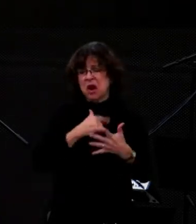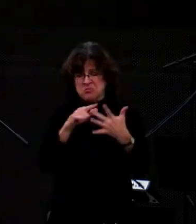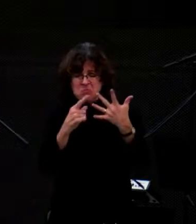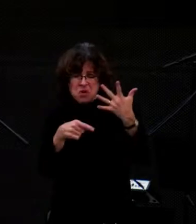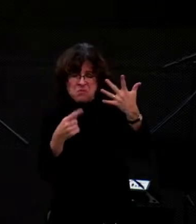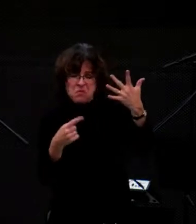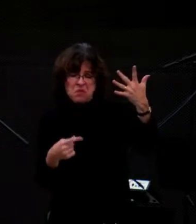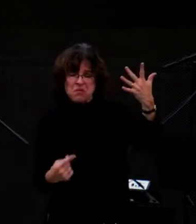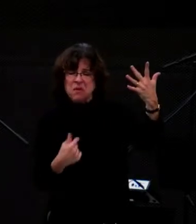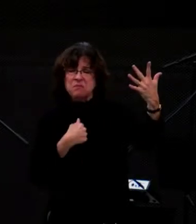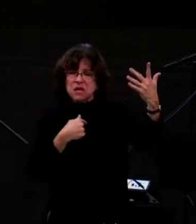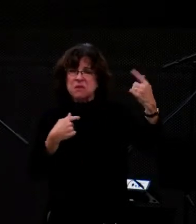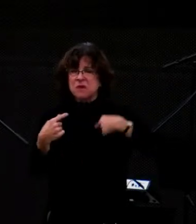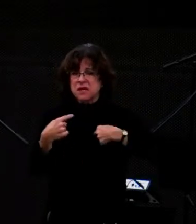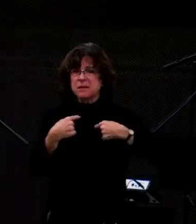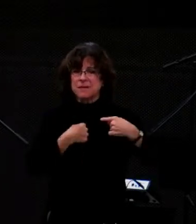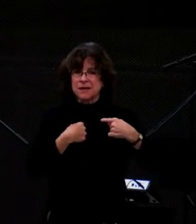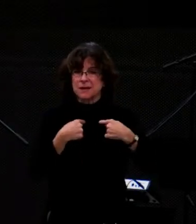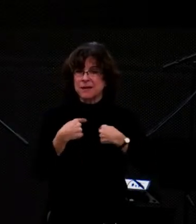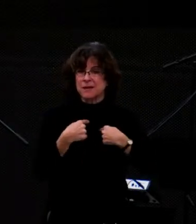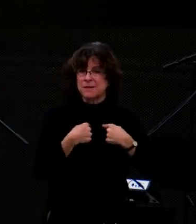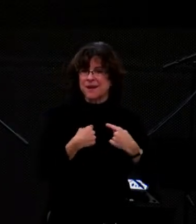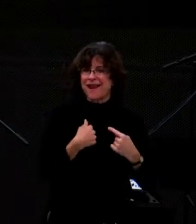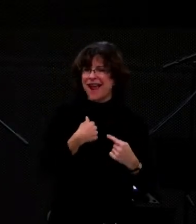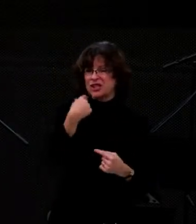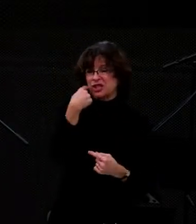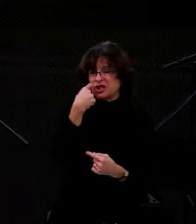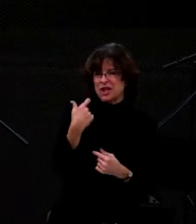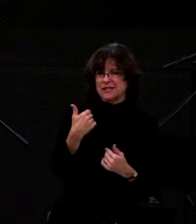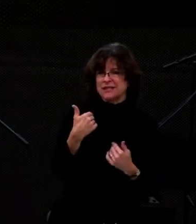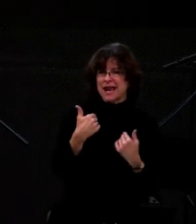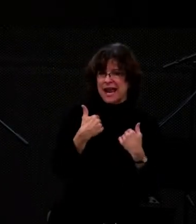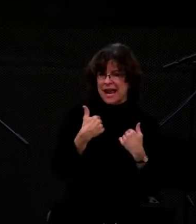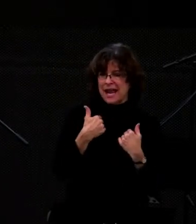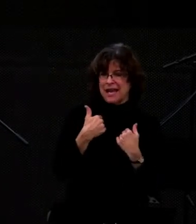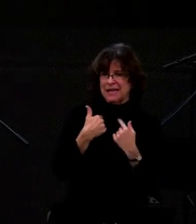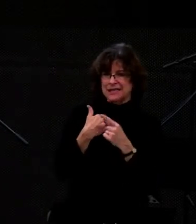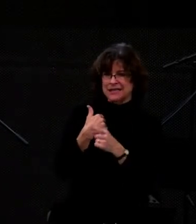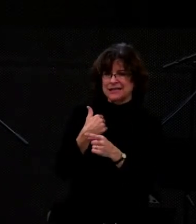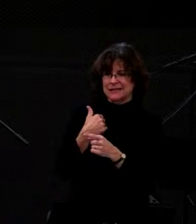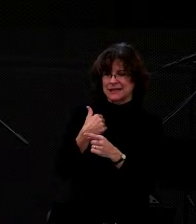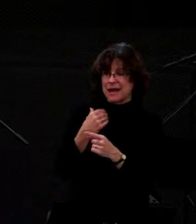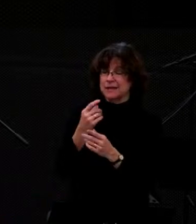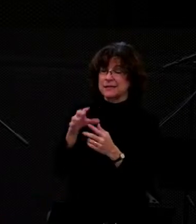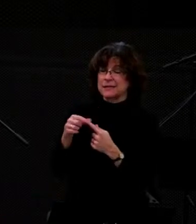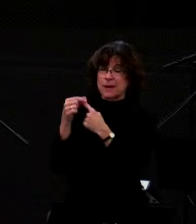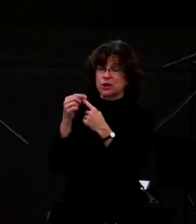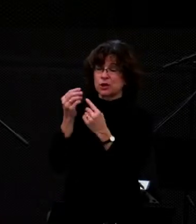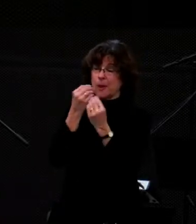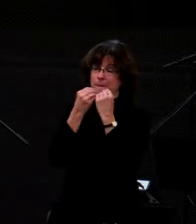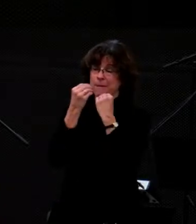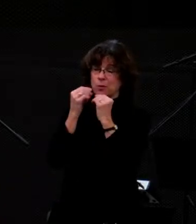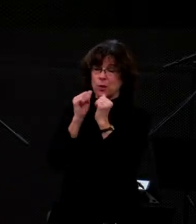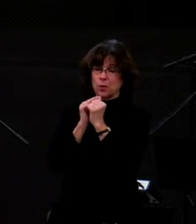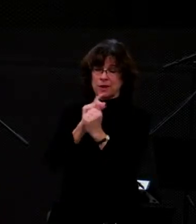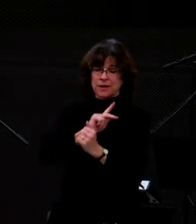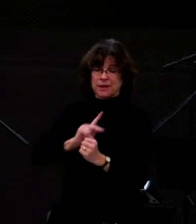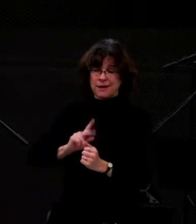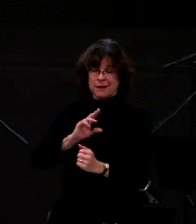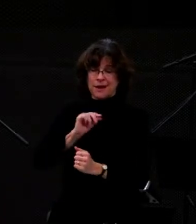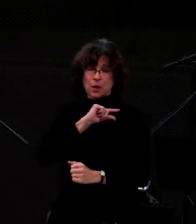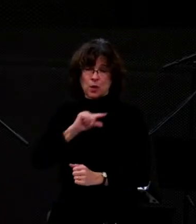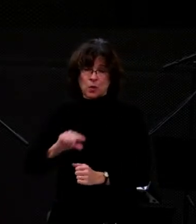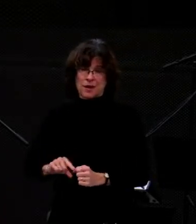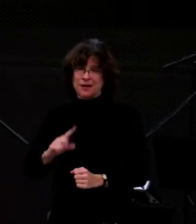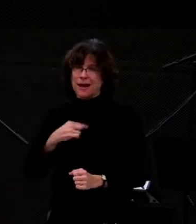little banquet with King Ahasuerus and Queen Esther, where he was the only one invited. You